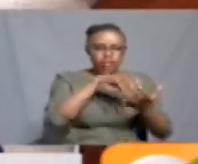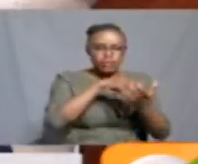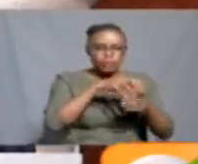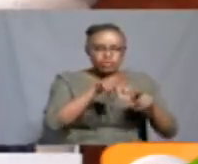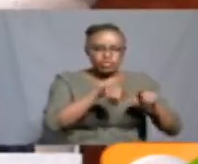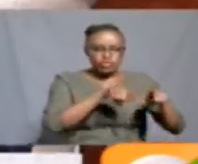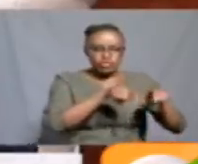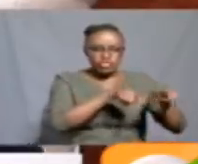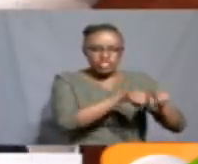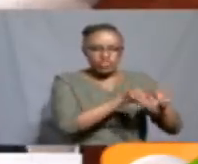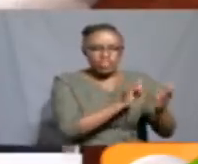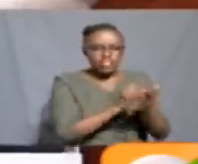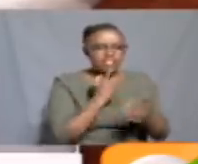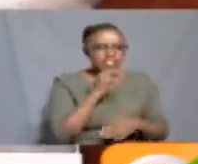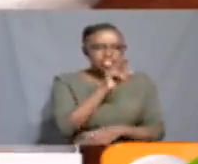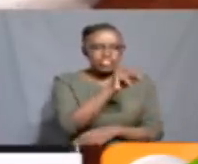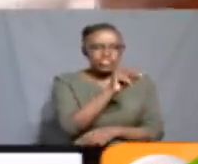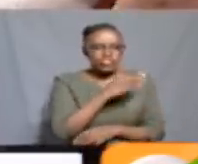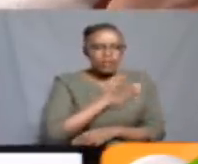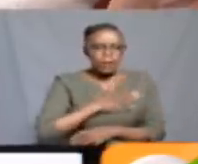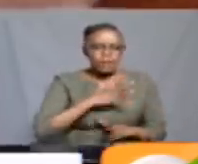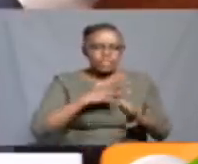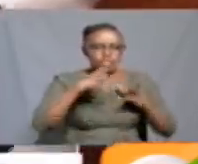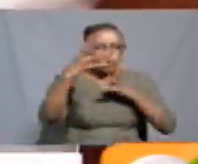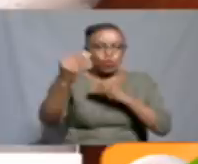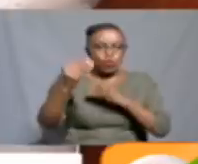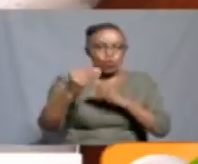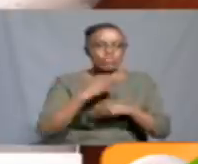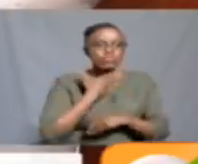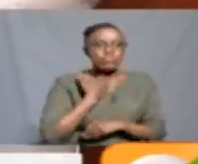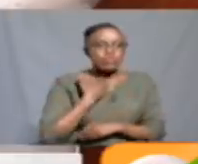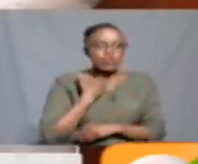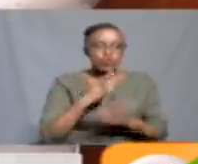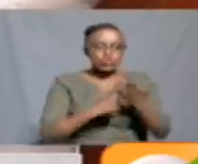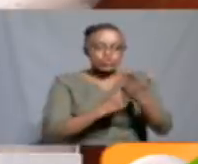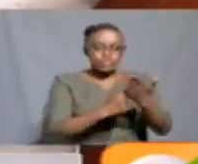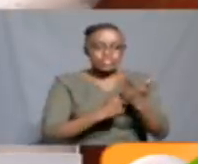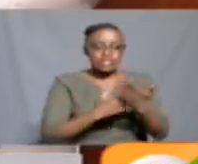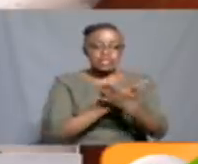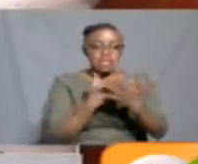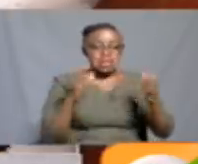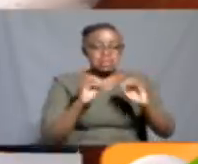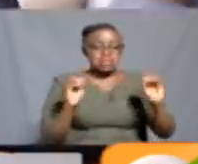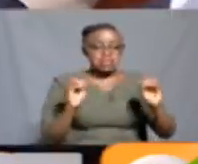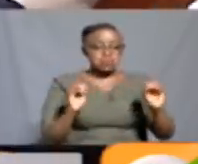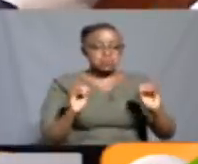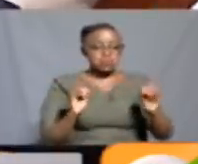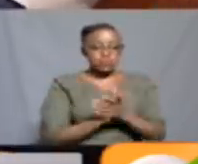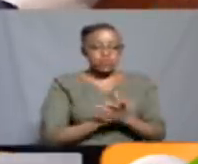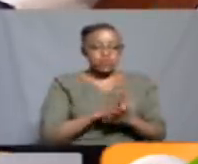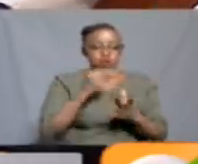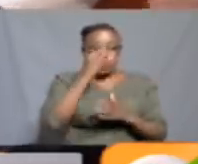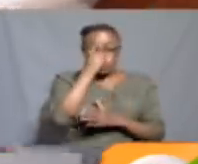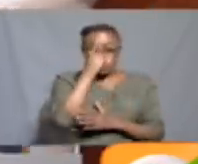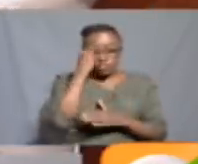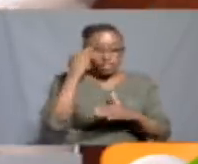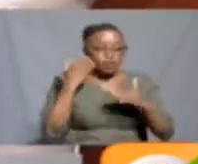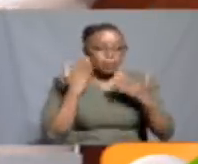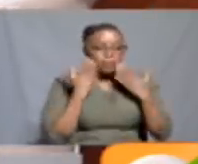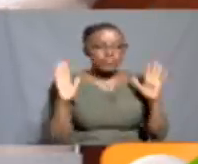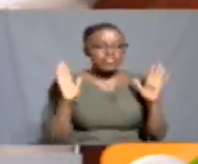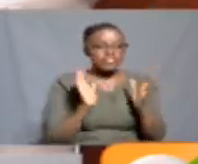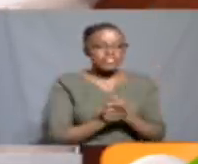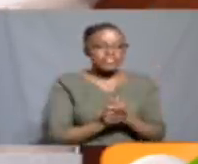one side and saying, no, no, please go. We don't want to discuss anything. Quit India. Full stop.